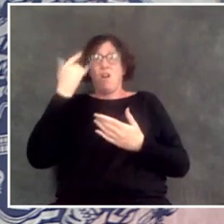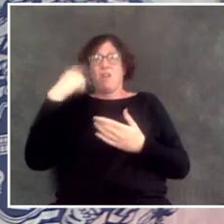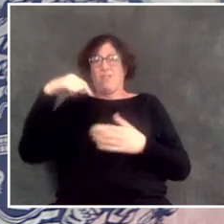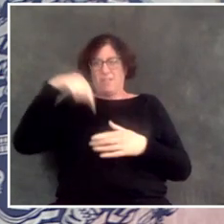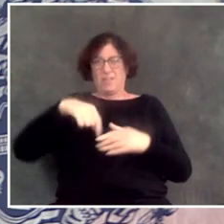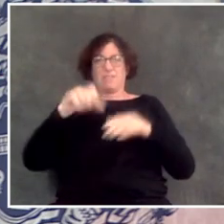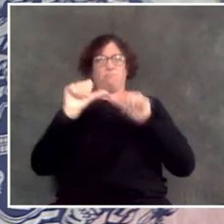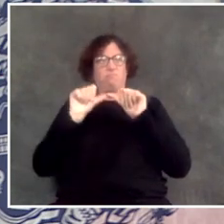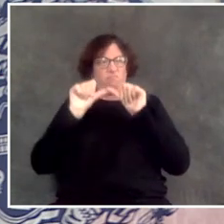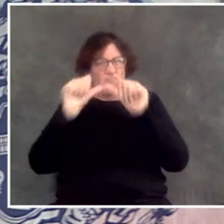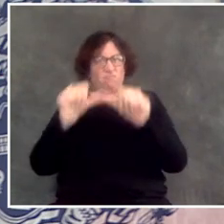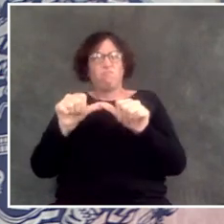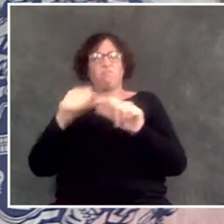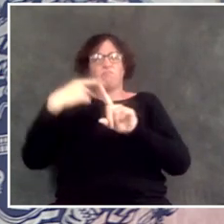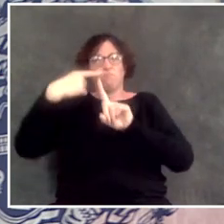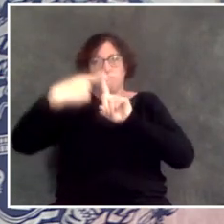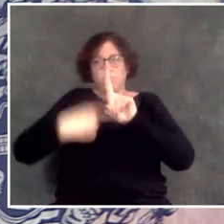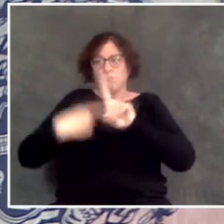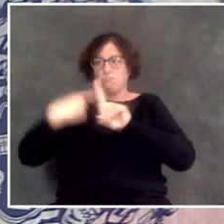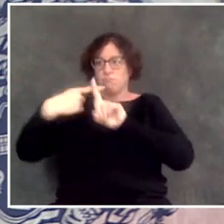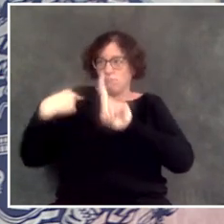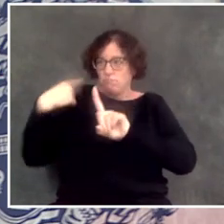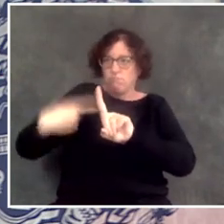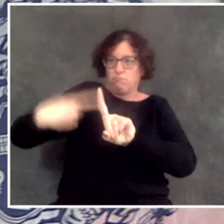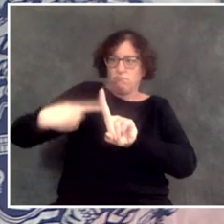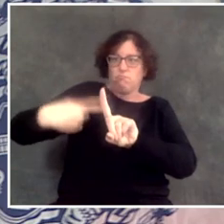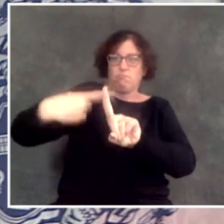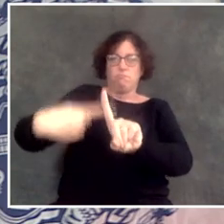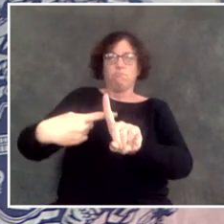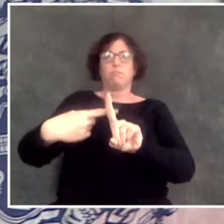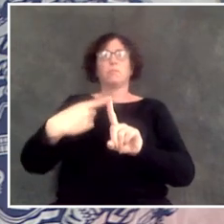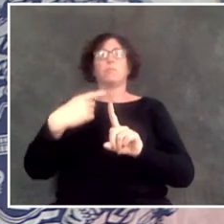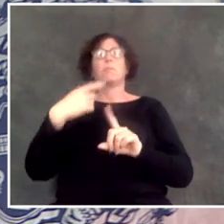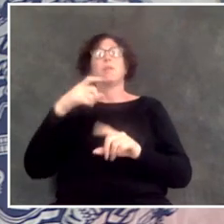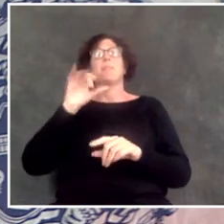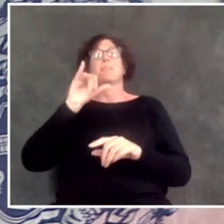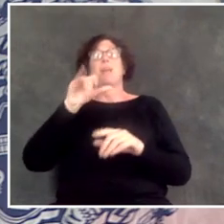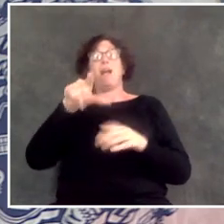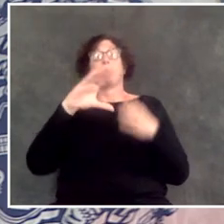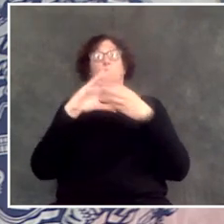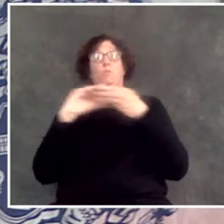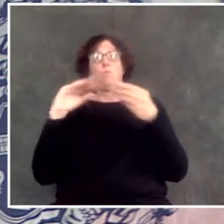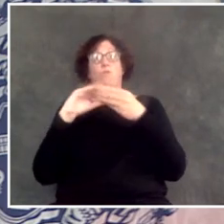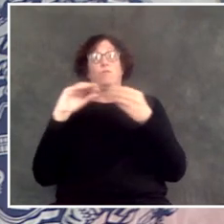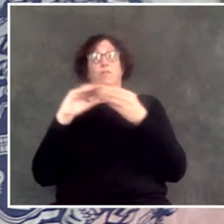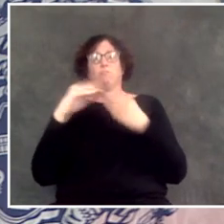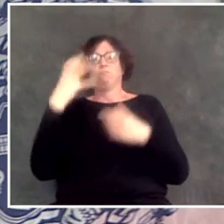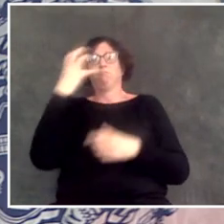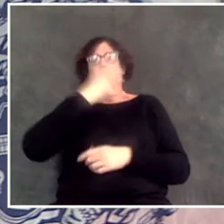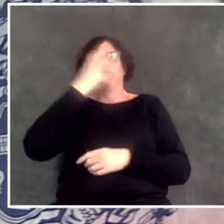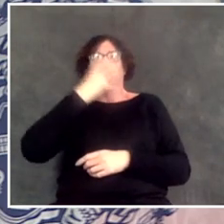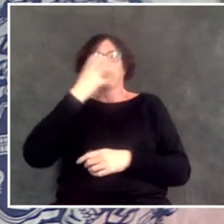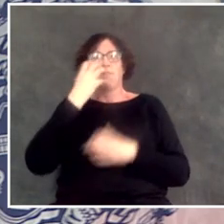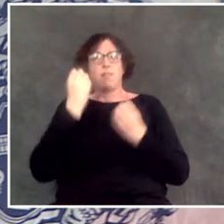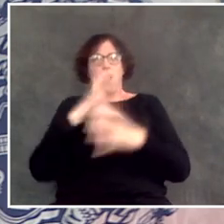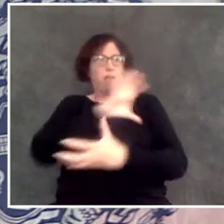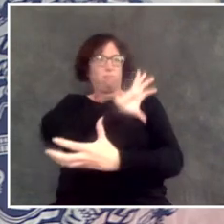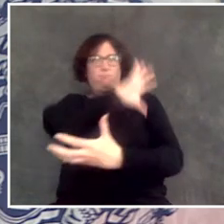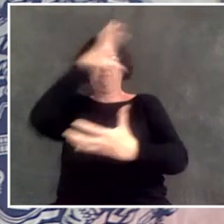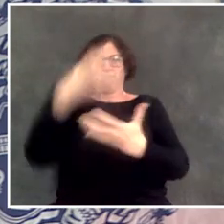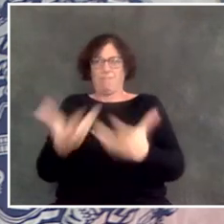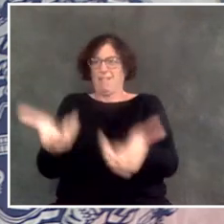amount of supplies like that, that's just a wonderful thing, and it will absolutely be used and needed, and Javits Center is a great place for it. How it